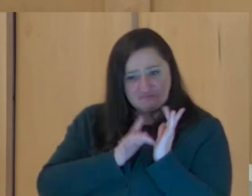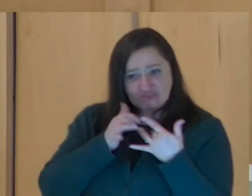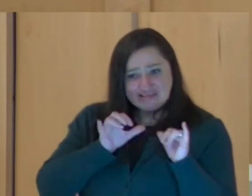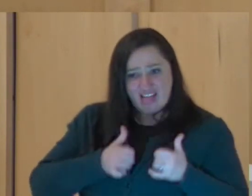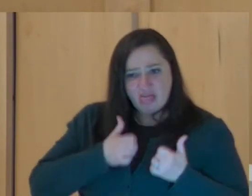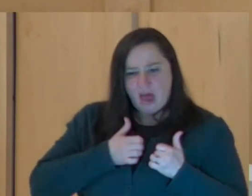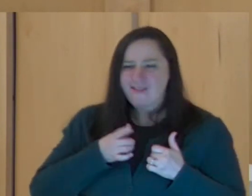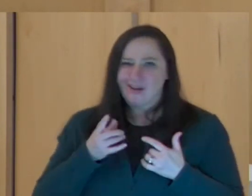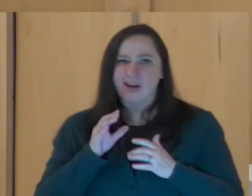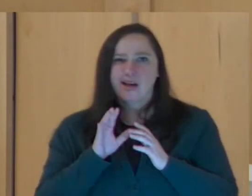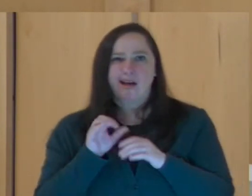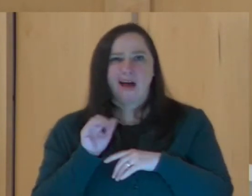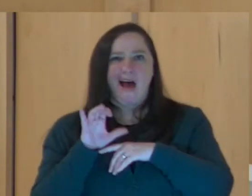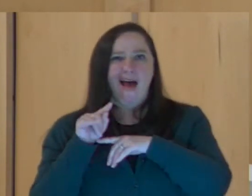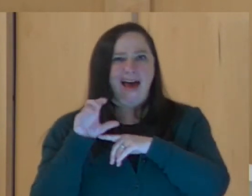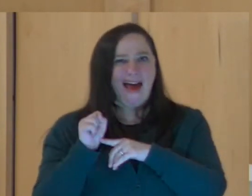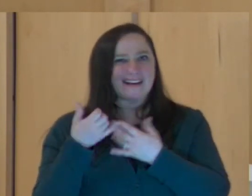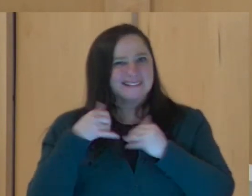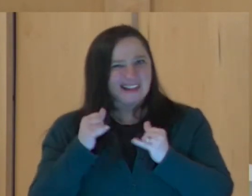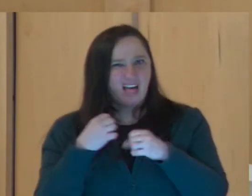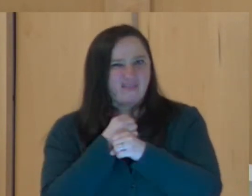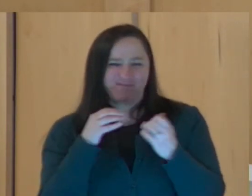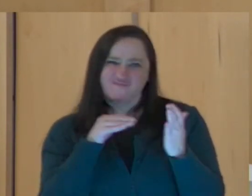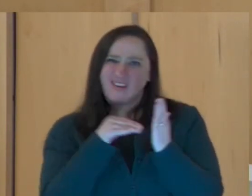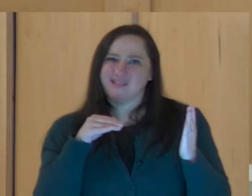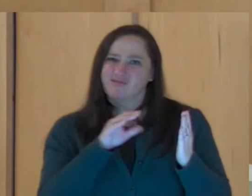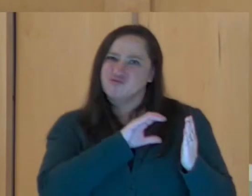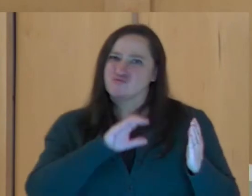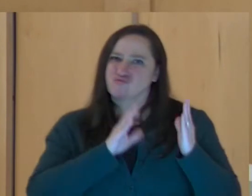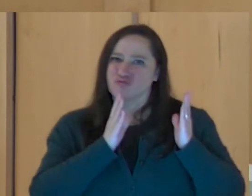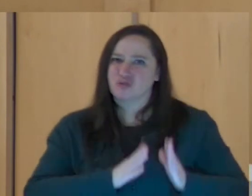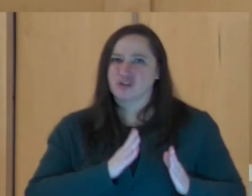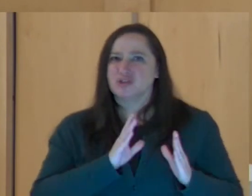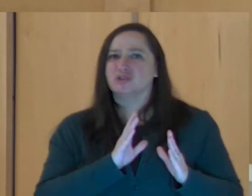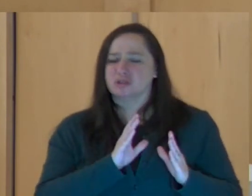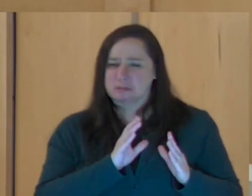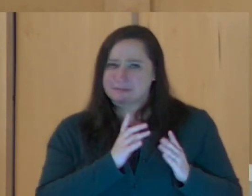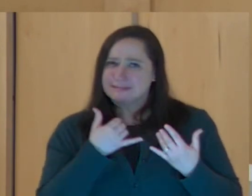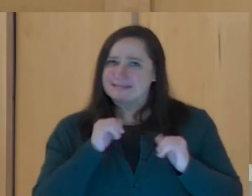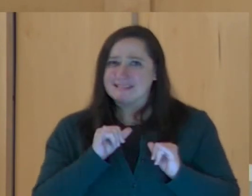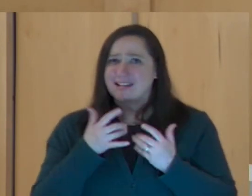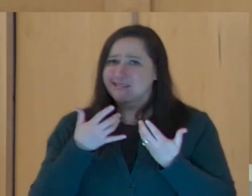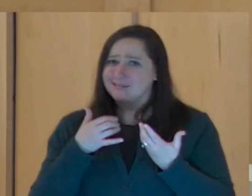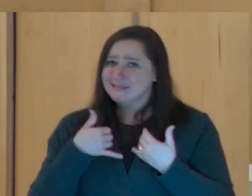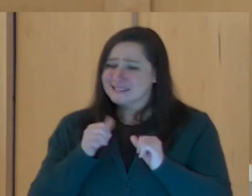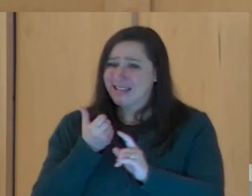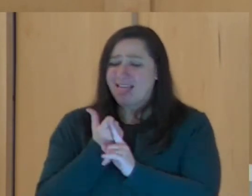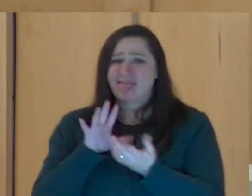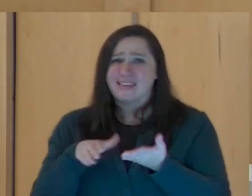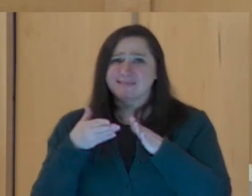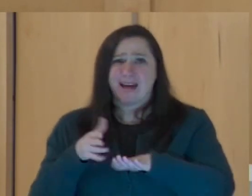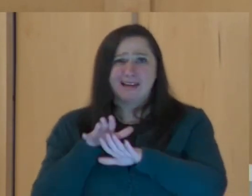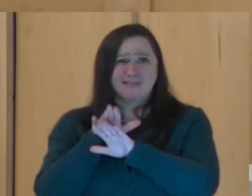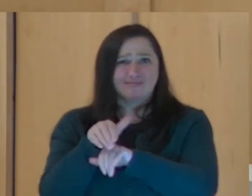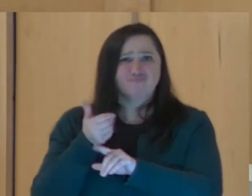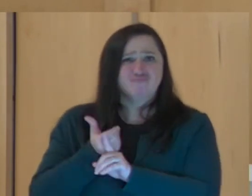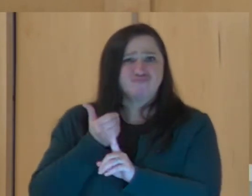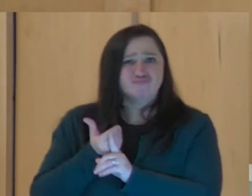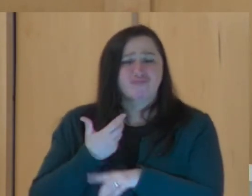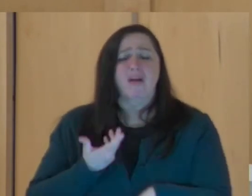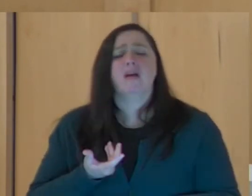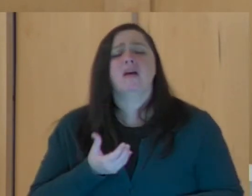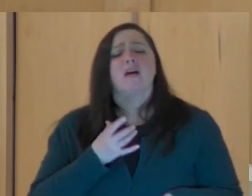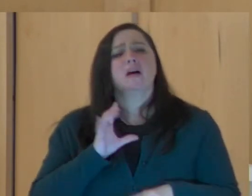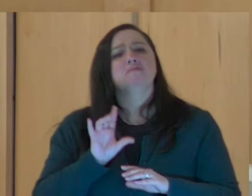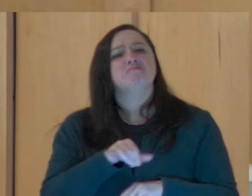church. For all I know, he lived every day and died a hypocrite. But let me give you